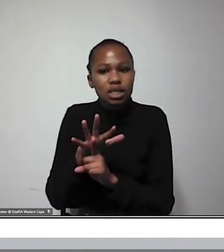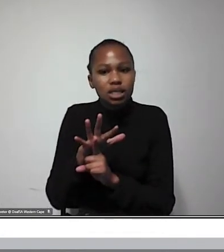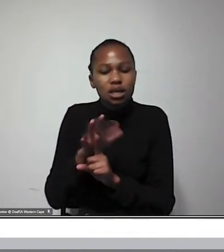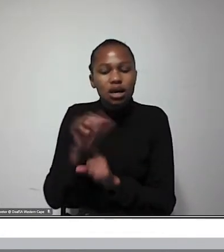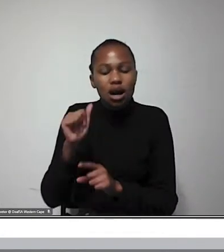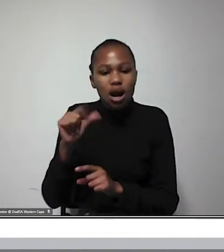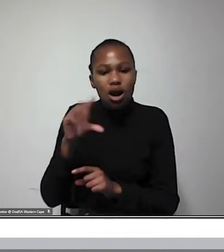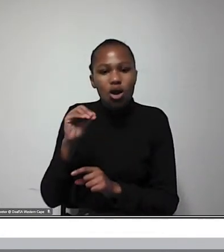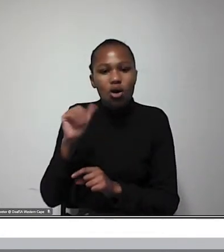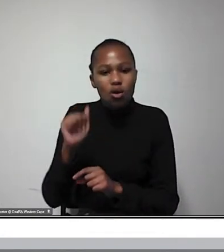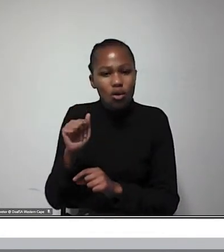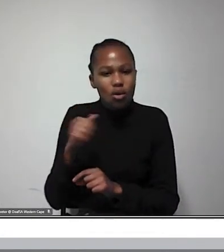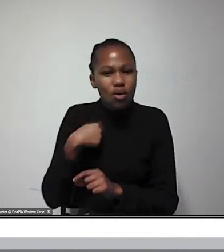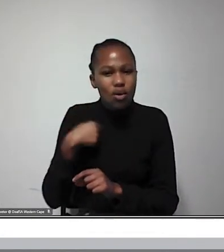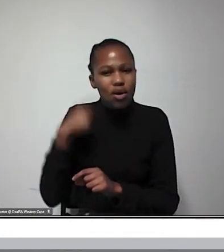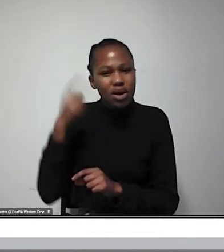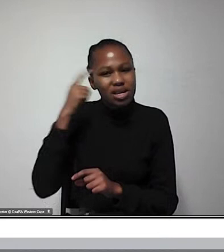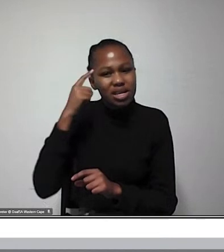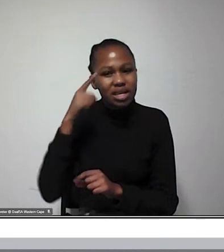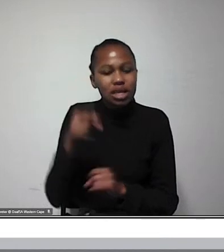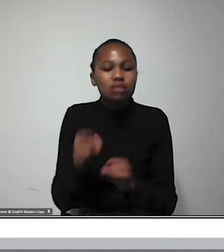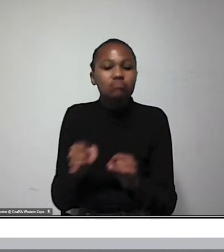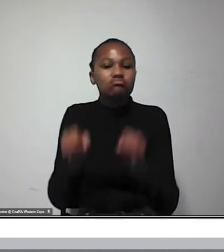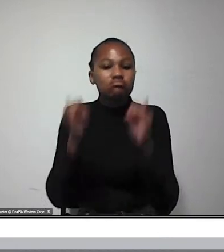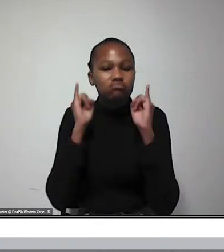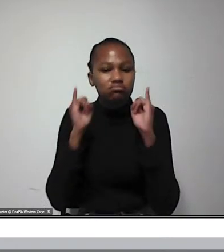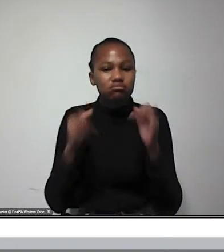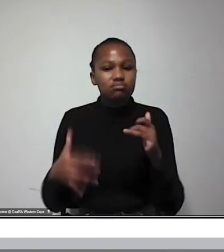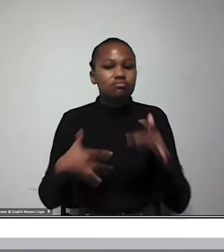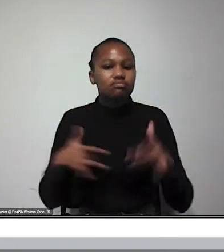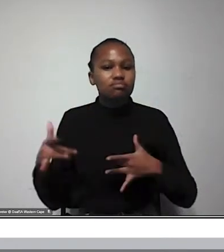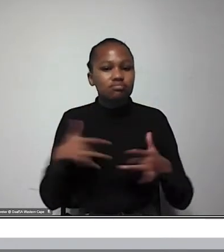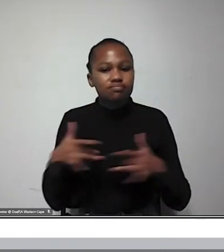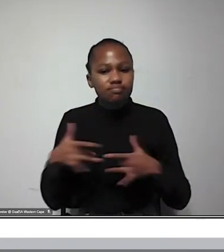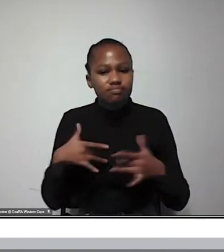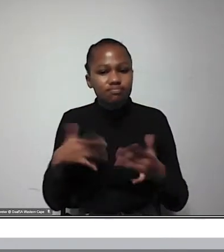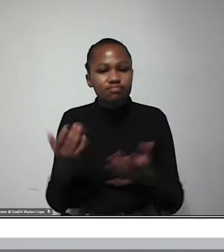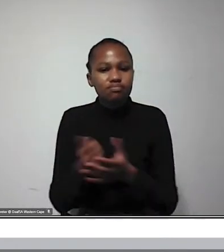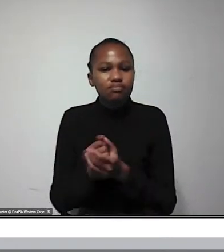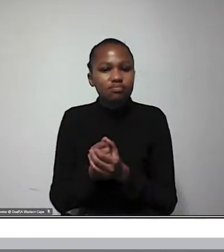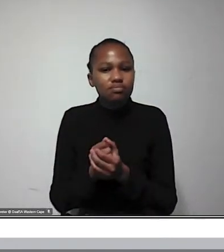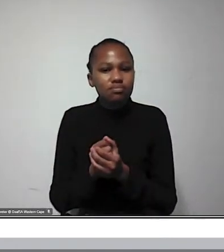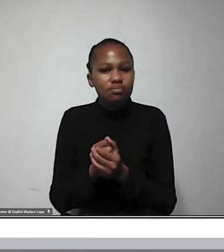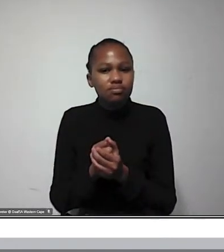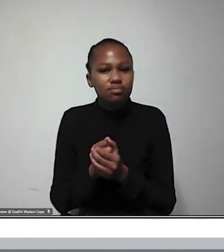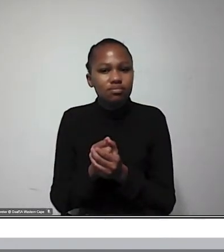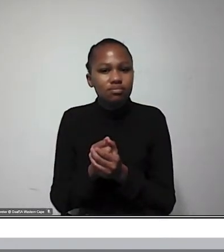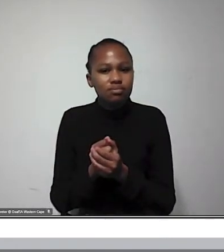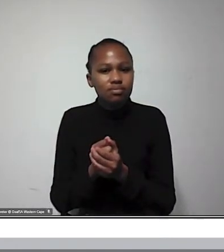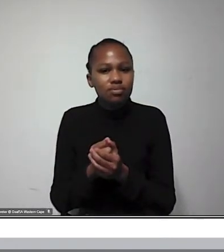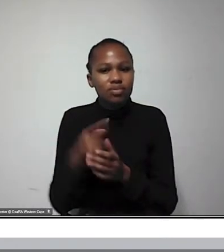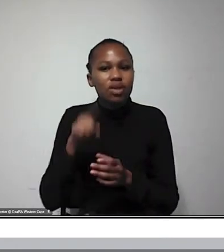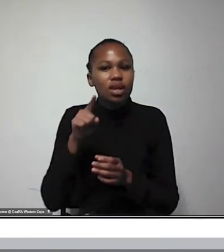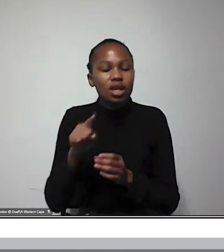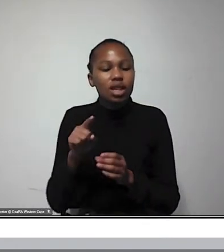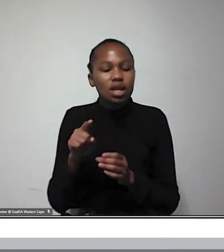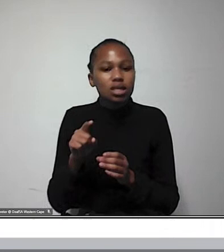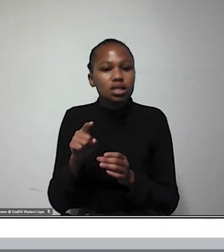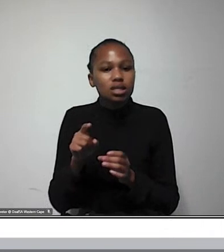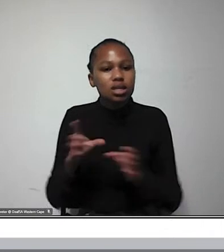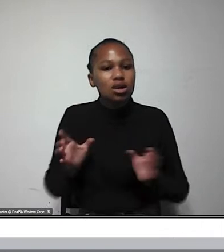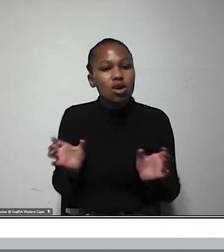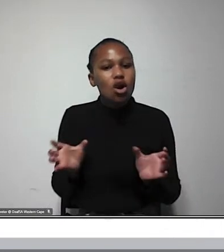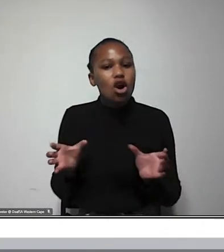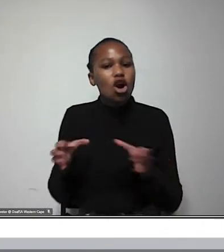that is a serious concern, which we from this committee and from the Western